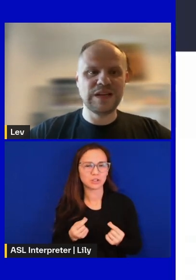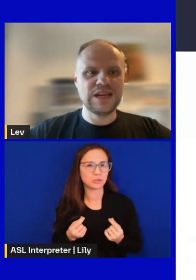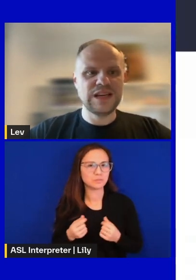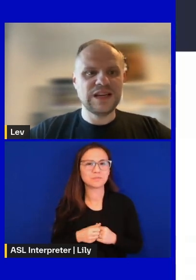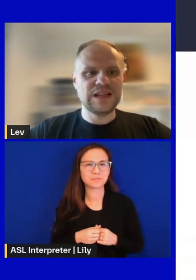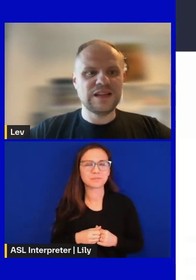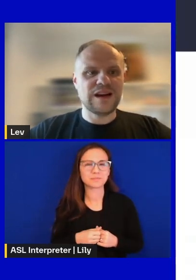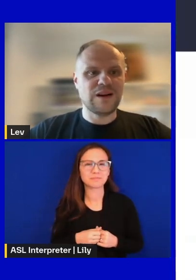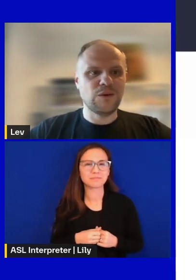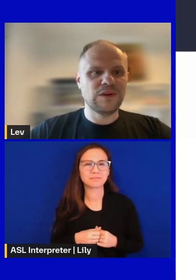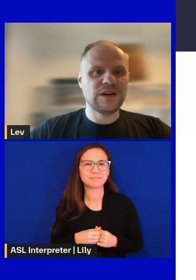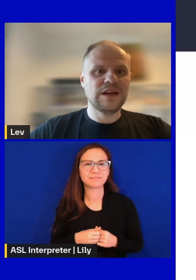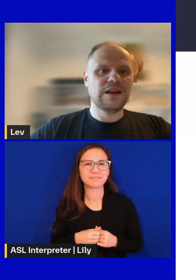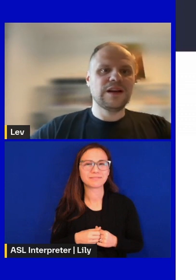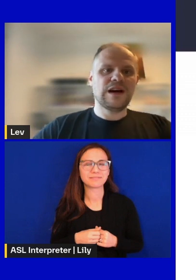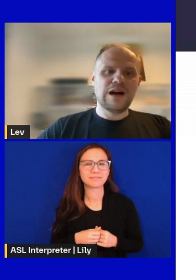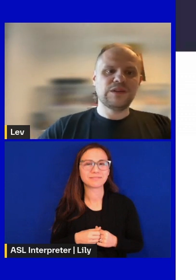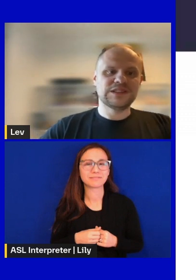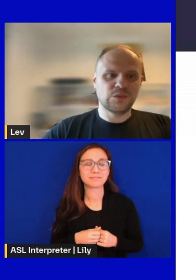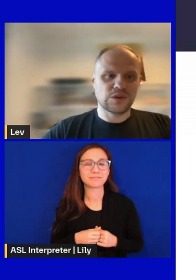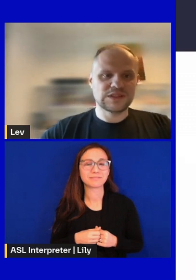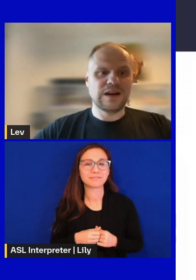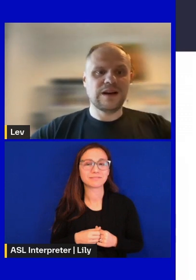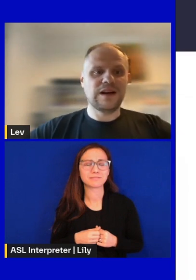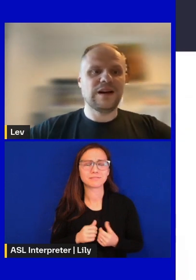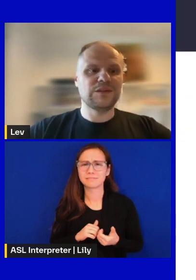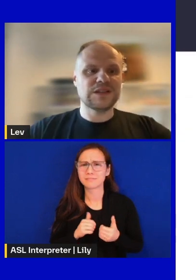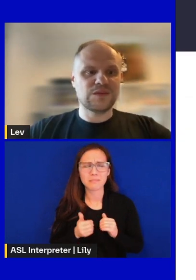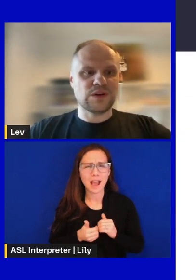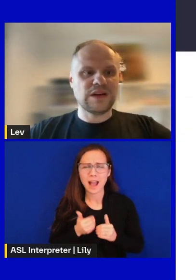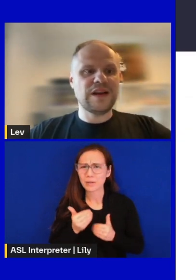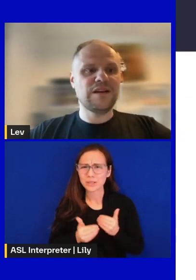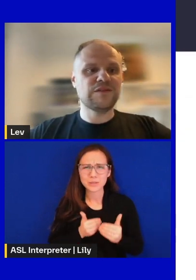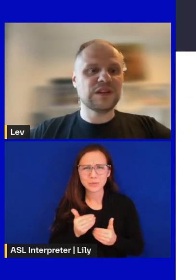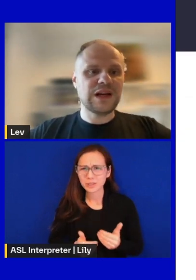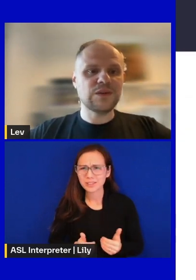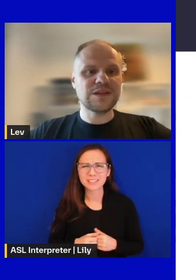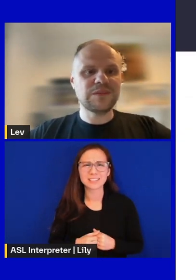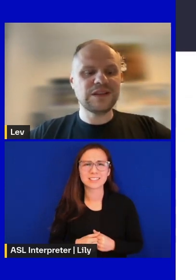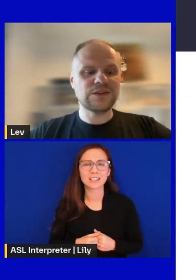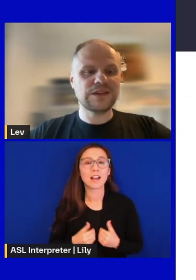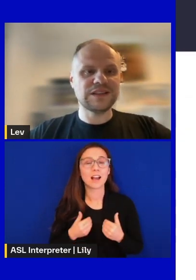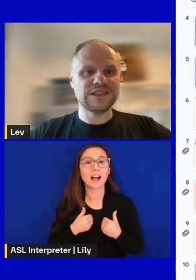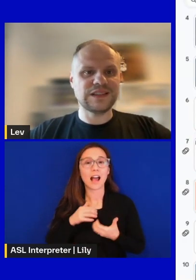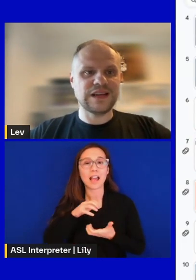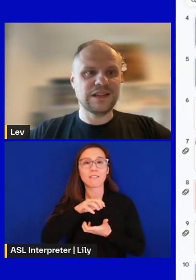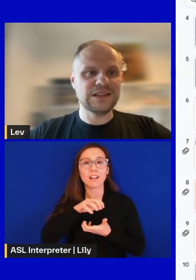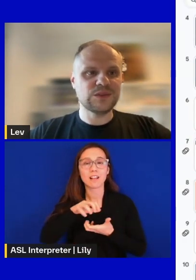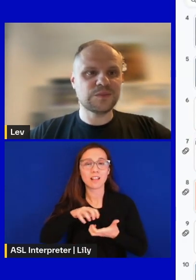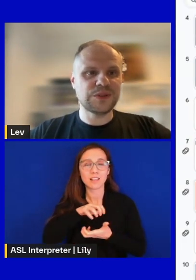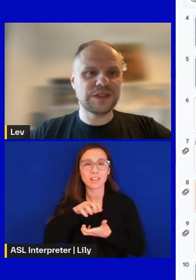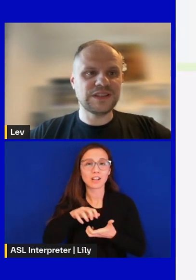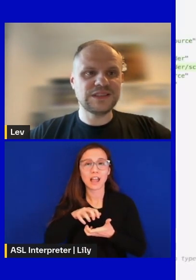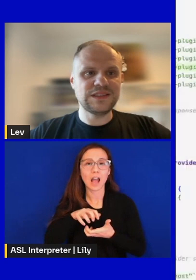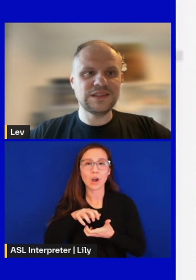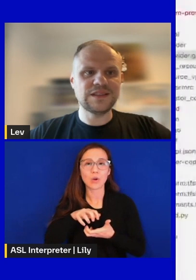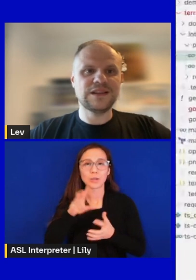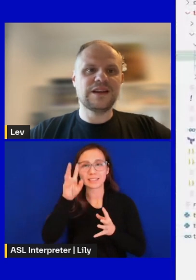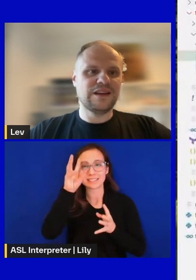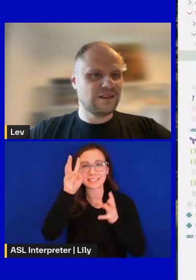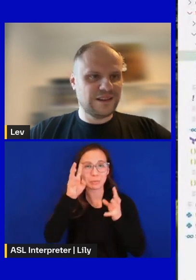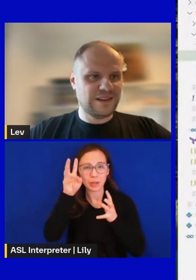this. Now, how does it work? I have the cloud simulator and the CLI, and this was pretty